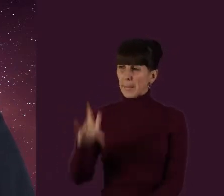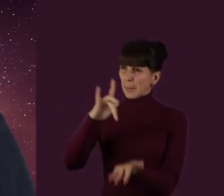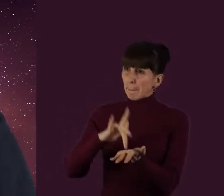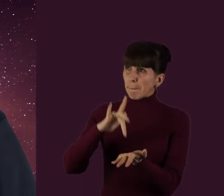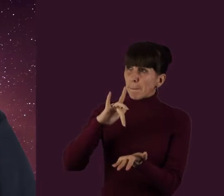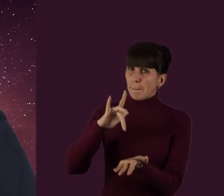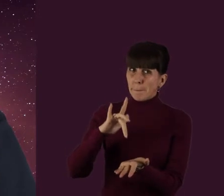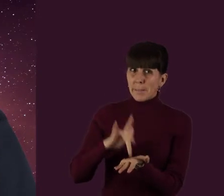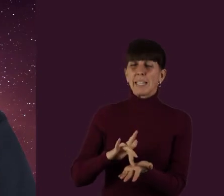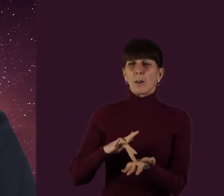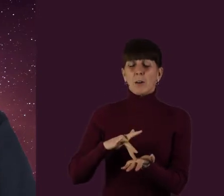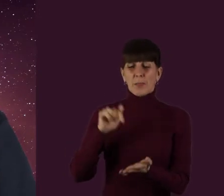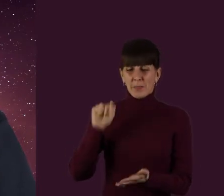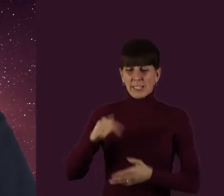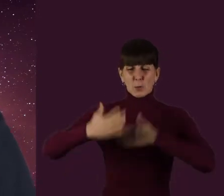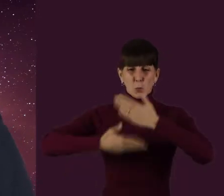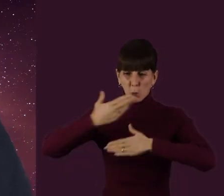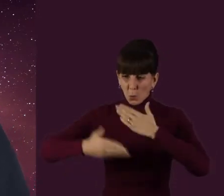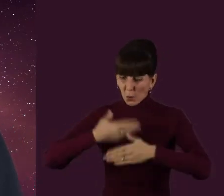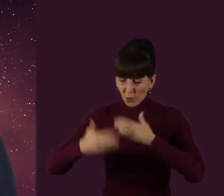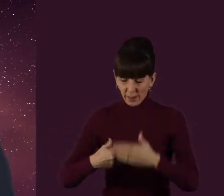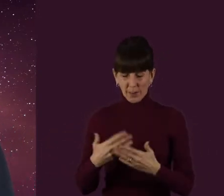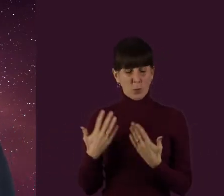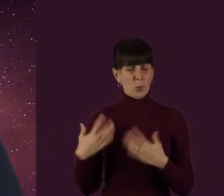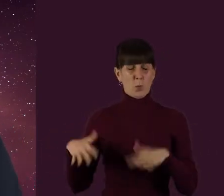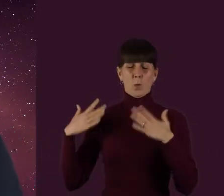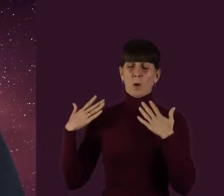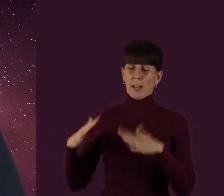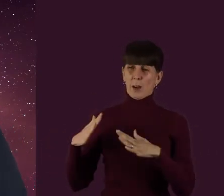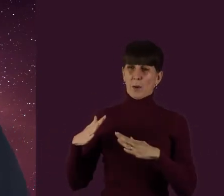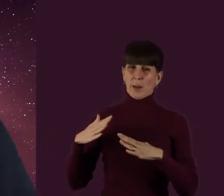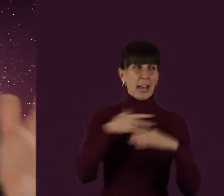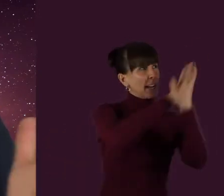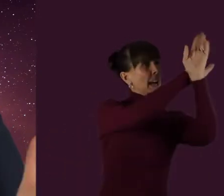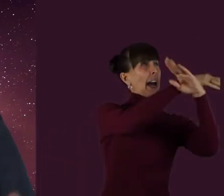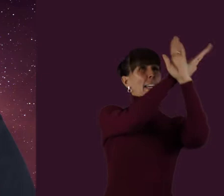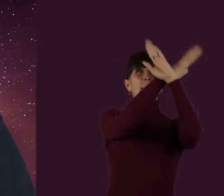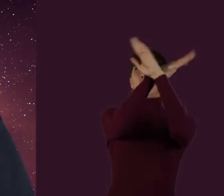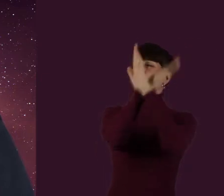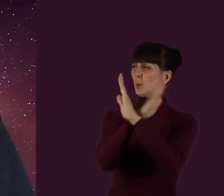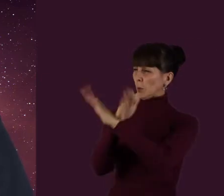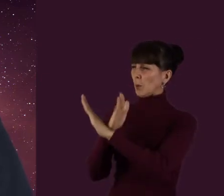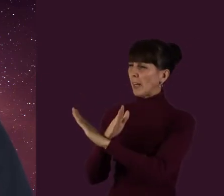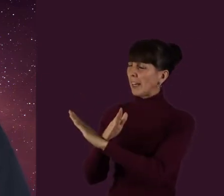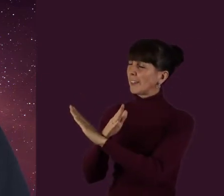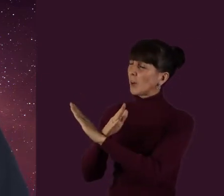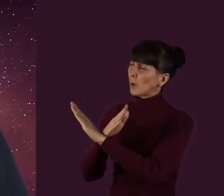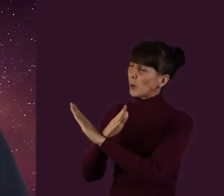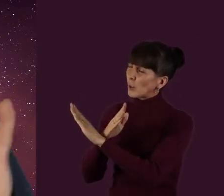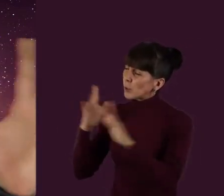of this very unexpected scene. An angel comes from heaven and glory shines all